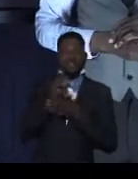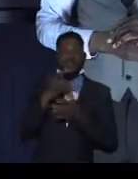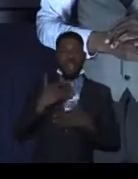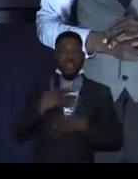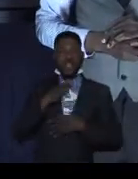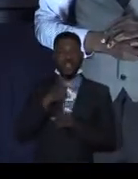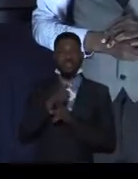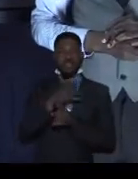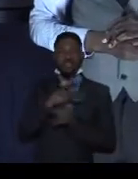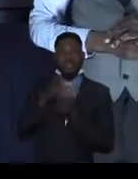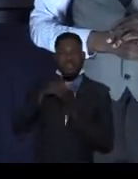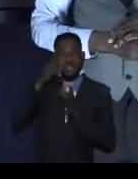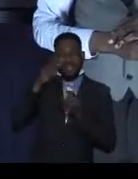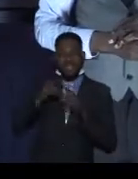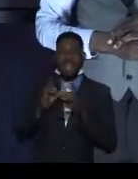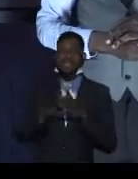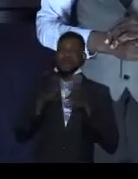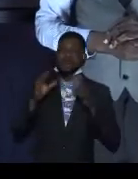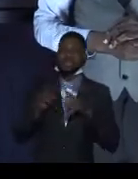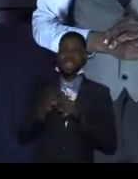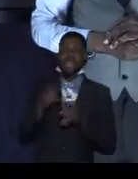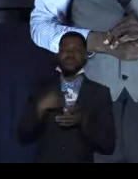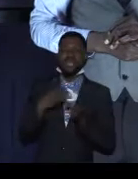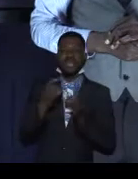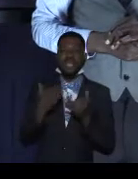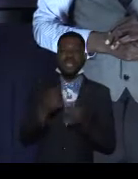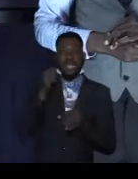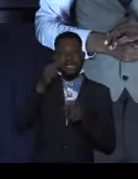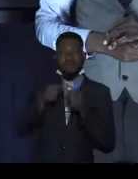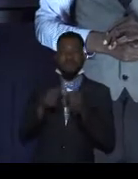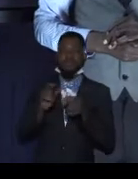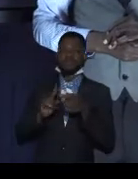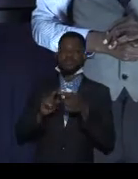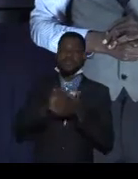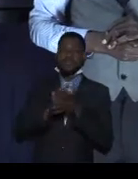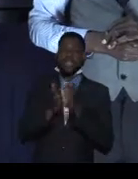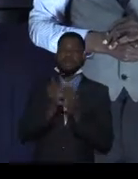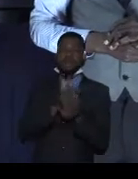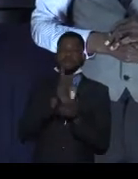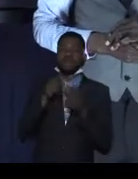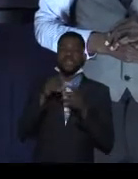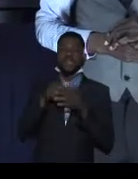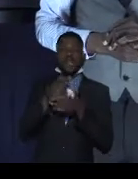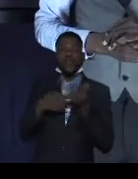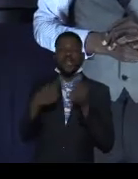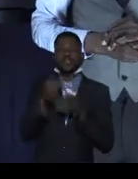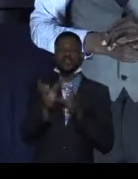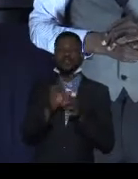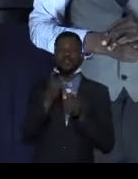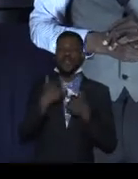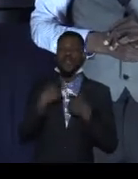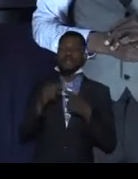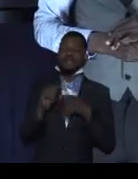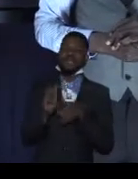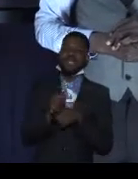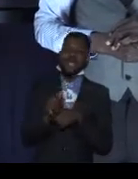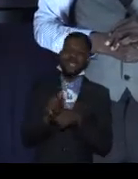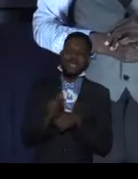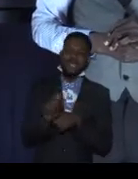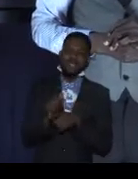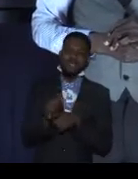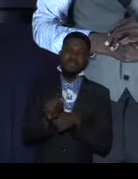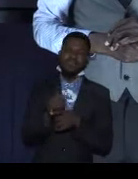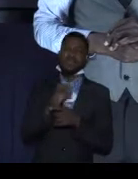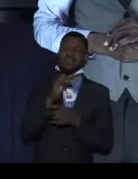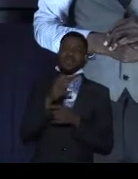hope that you enjoyed yourself and you learned as much as we did. Now, remember that to become perfect in what you do, you have to